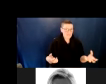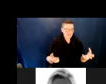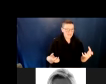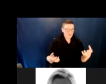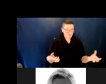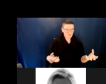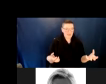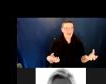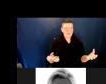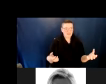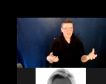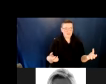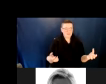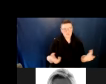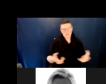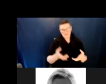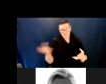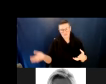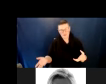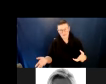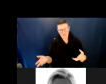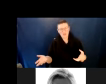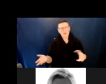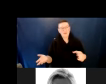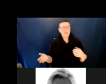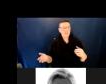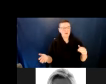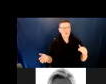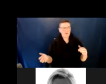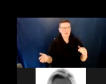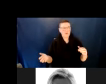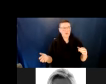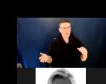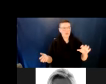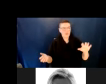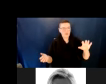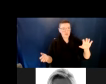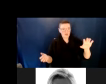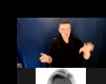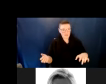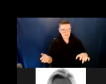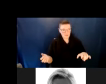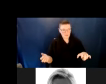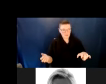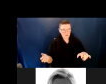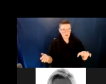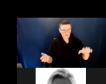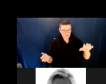Divergent plans are divergent paths. She went in a different direction. So you can use all of these